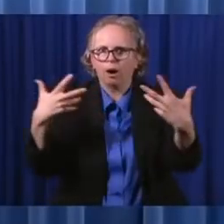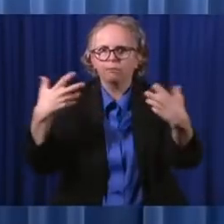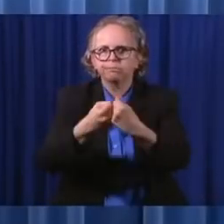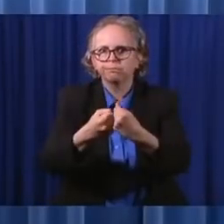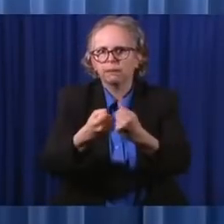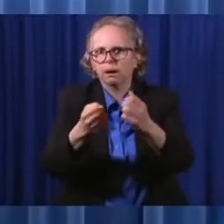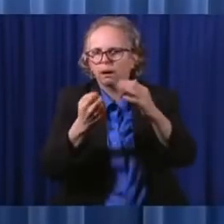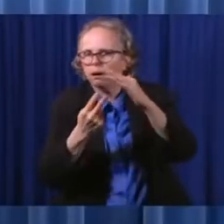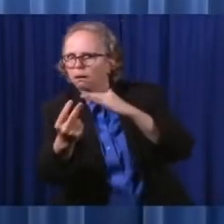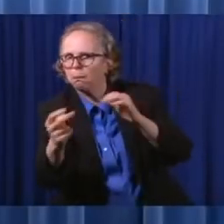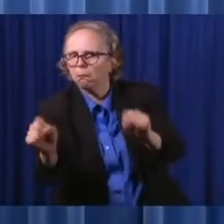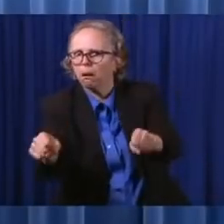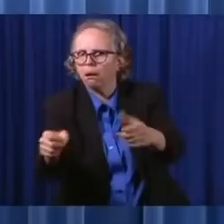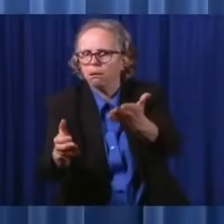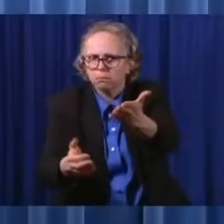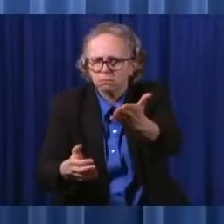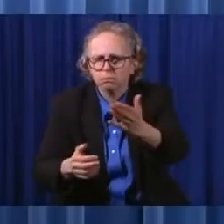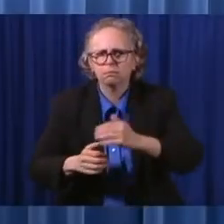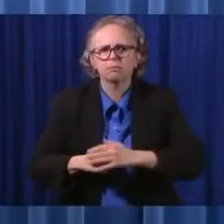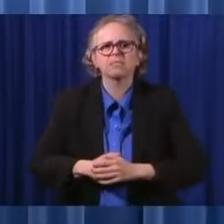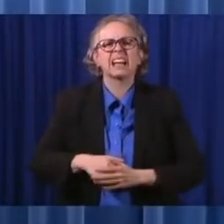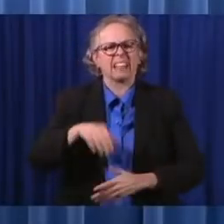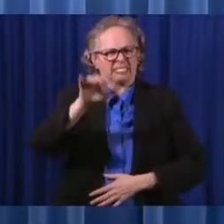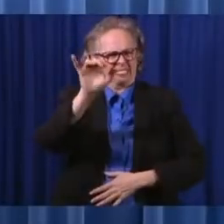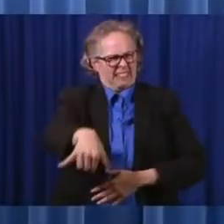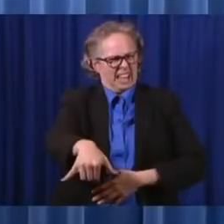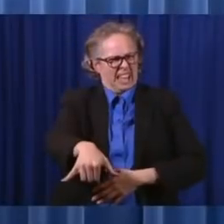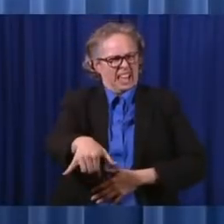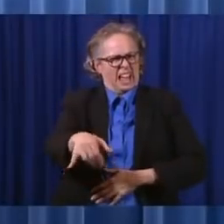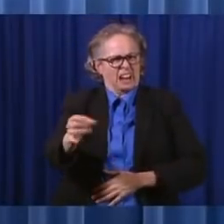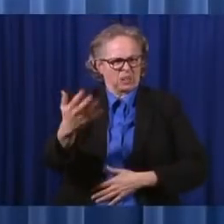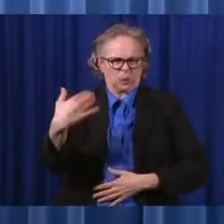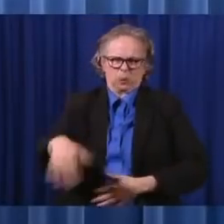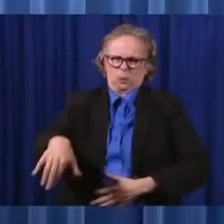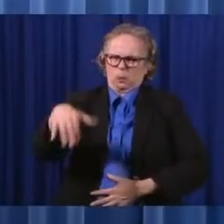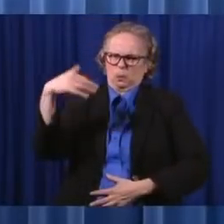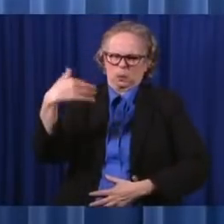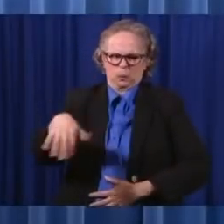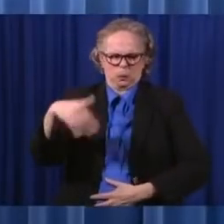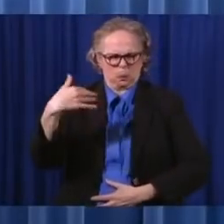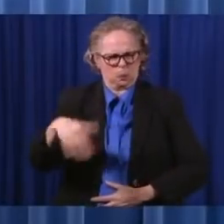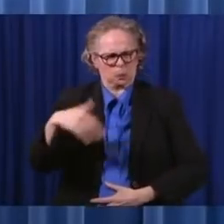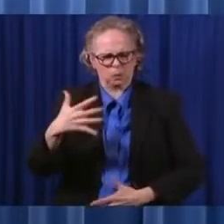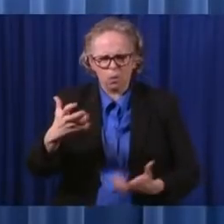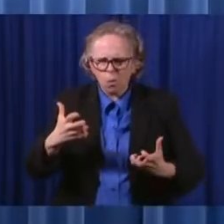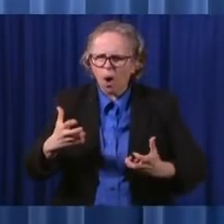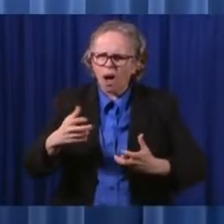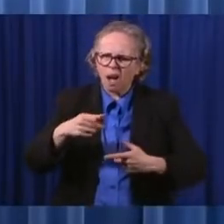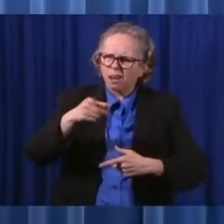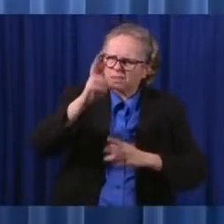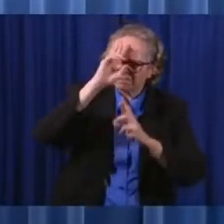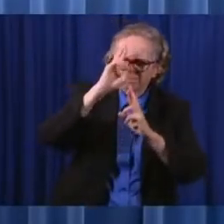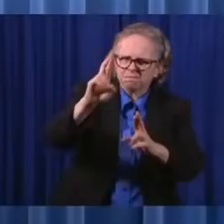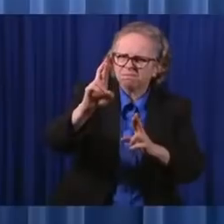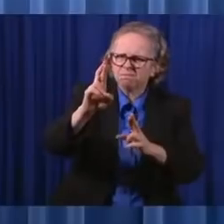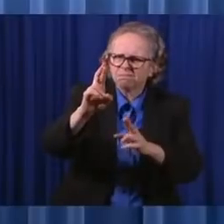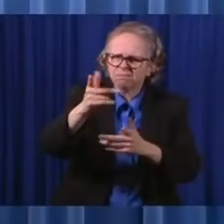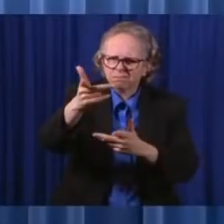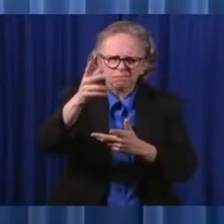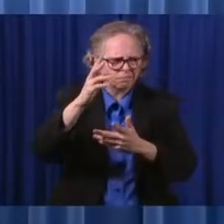is a way, while respecting the rights of all Ohioans, we've come up with a way